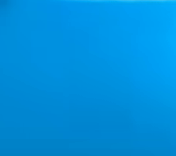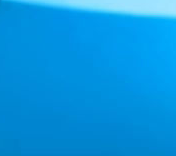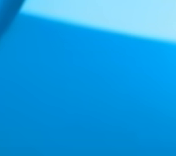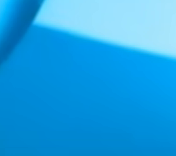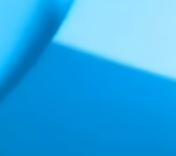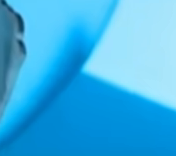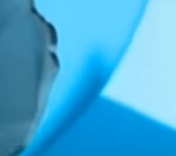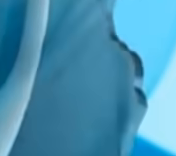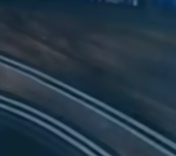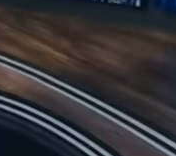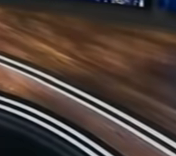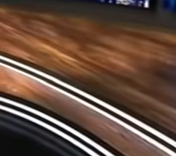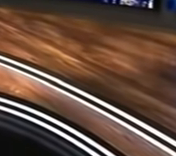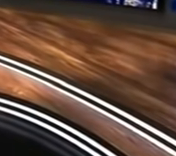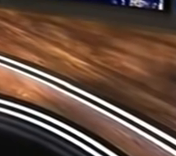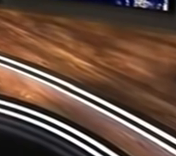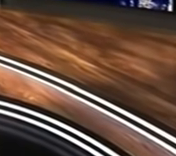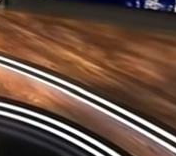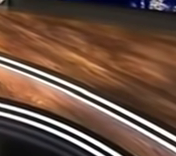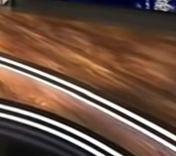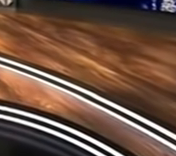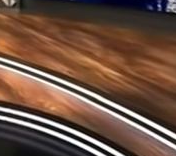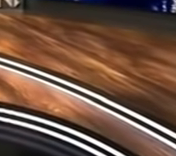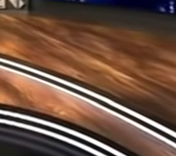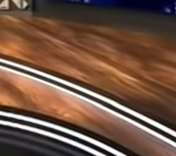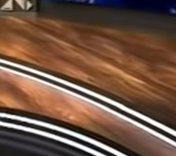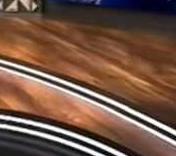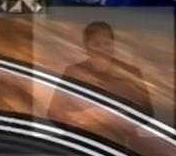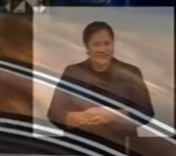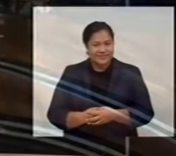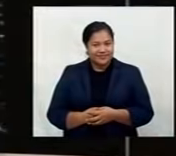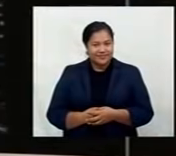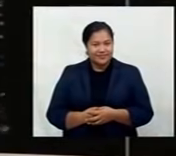Suva, Edwin Nunn.